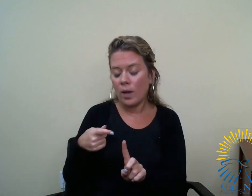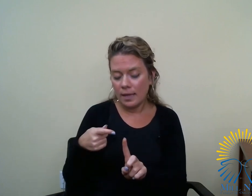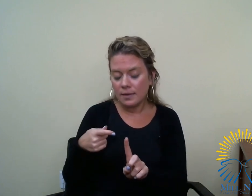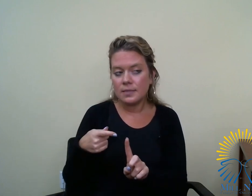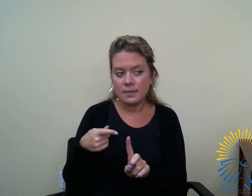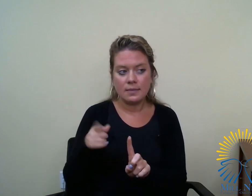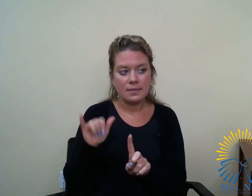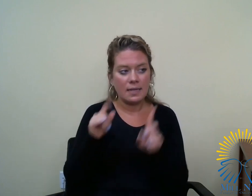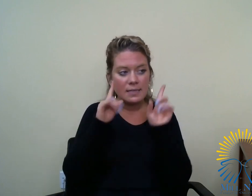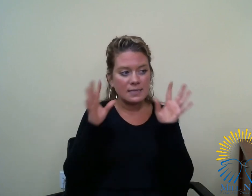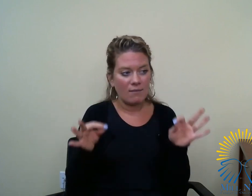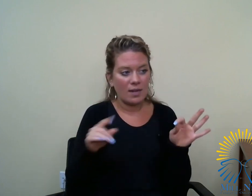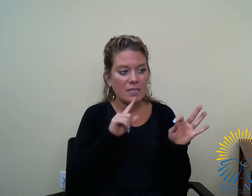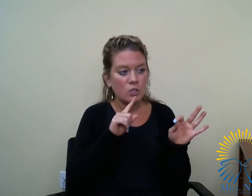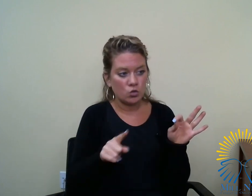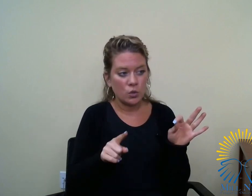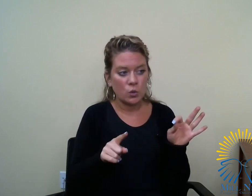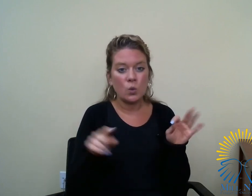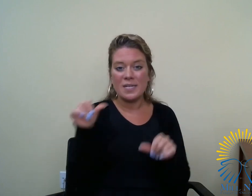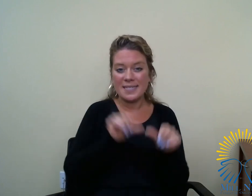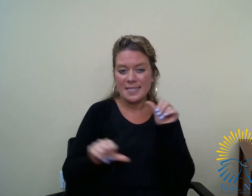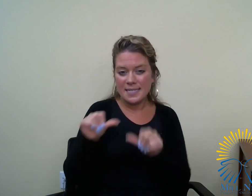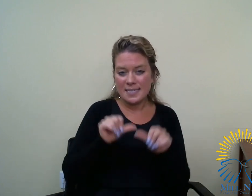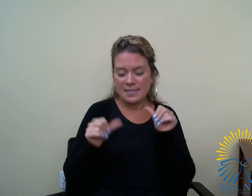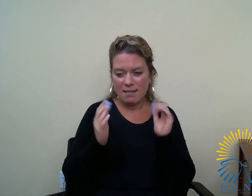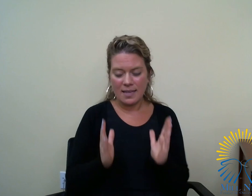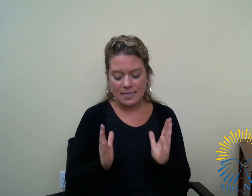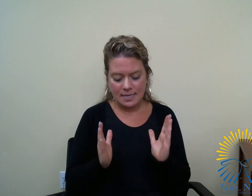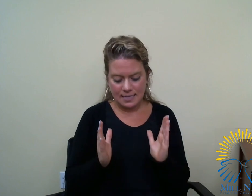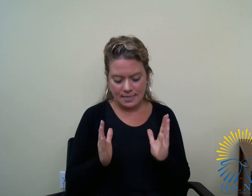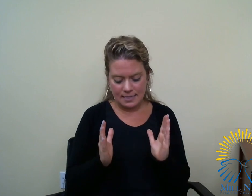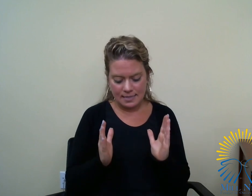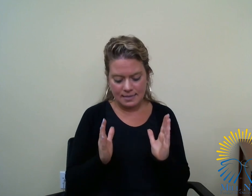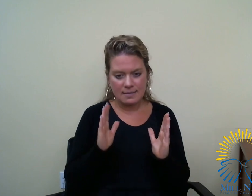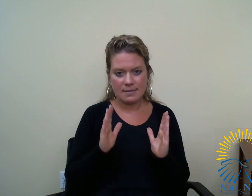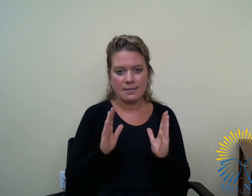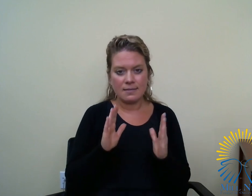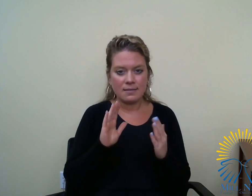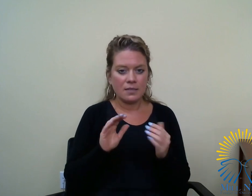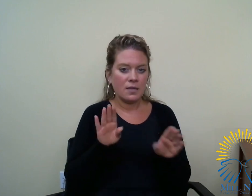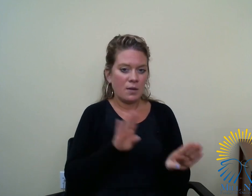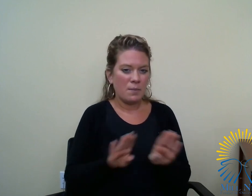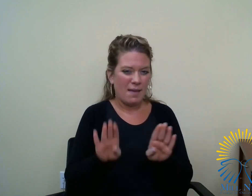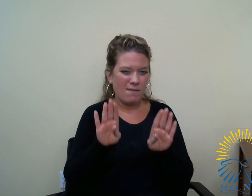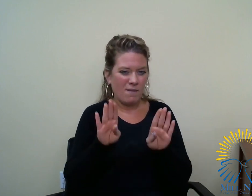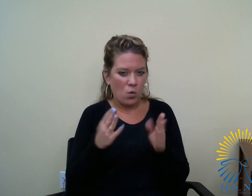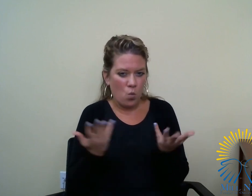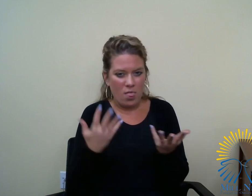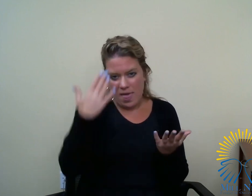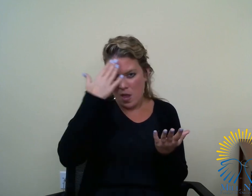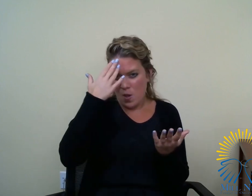that's certainly true. Scientists act based on what they know in the moment,